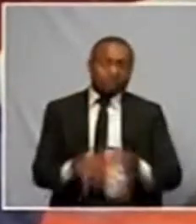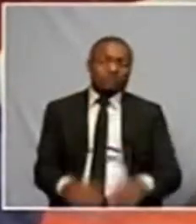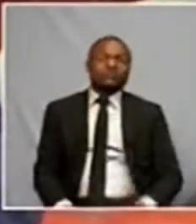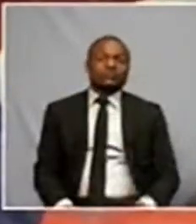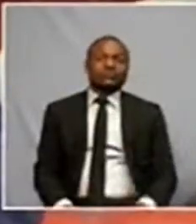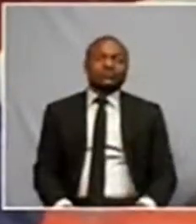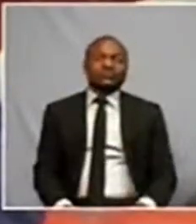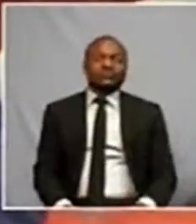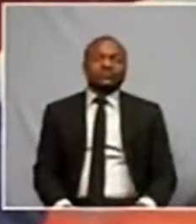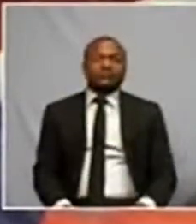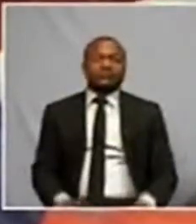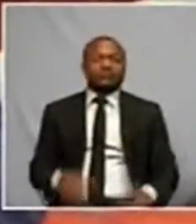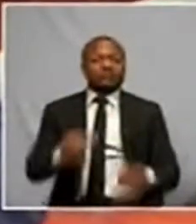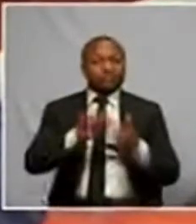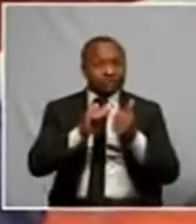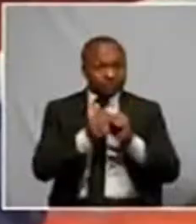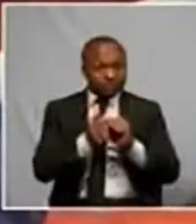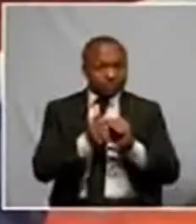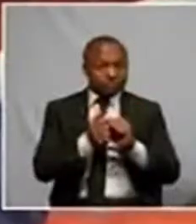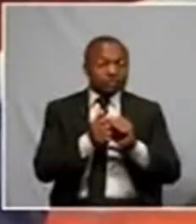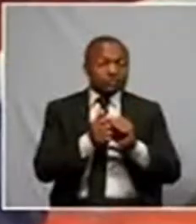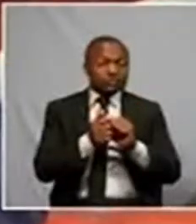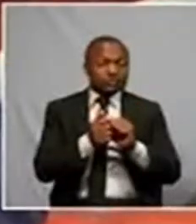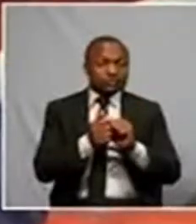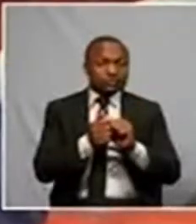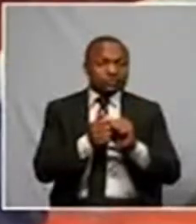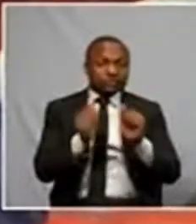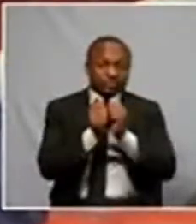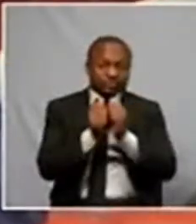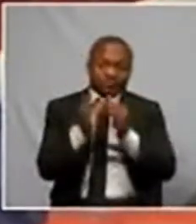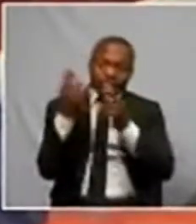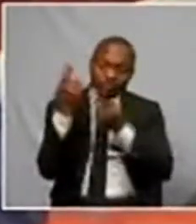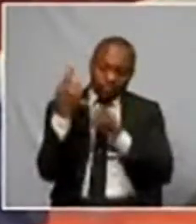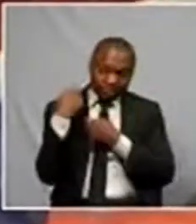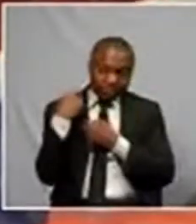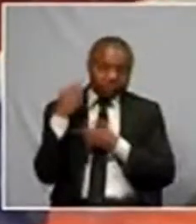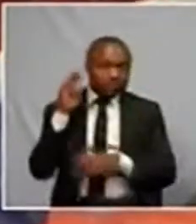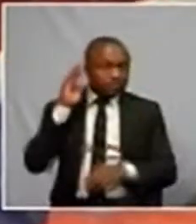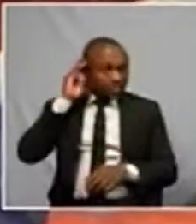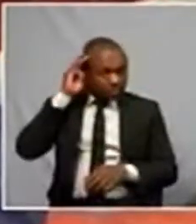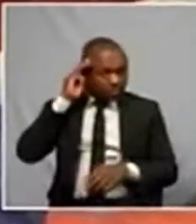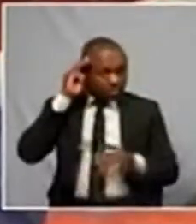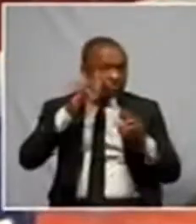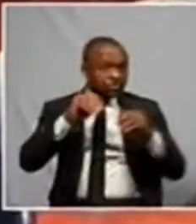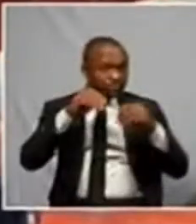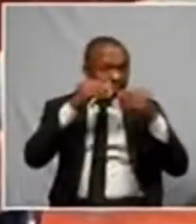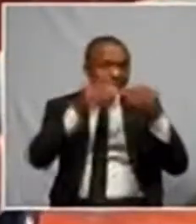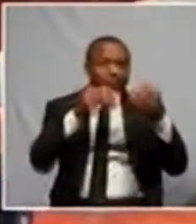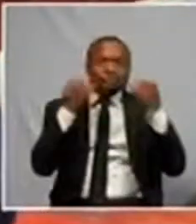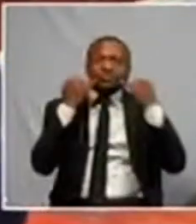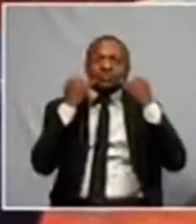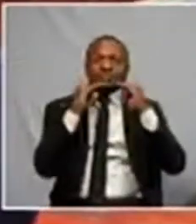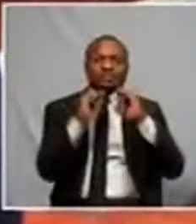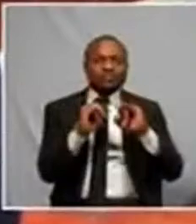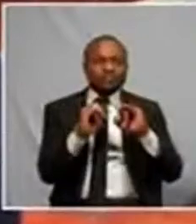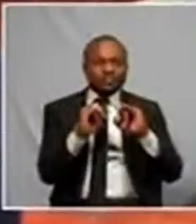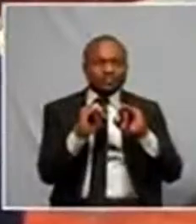the burden lies with the responsible ministry to be able to give that information, so